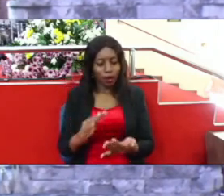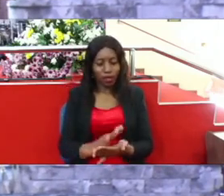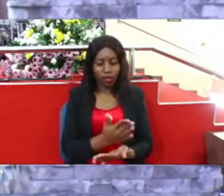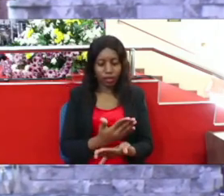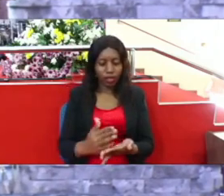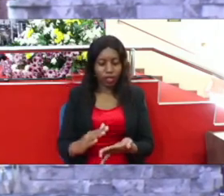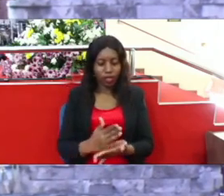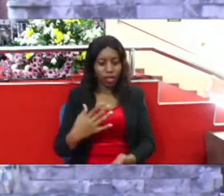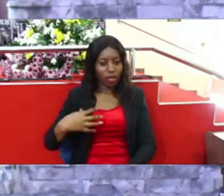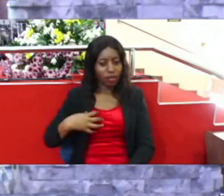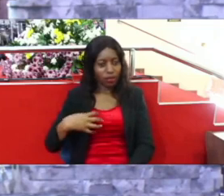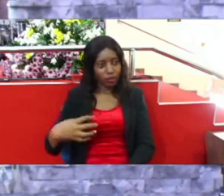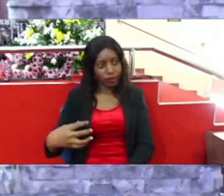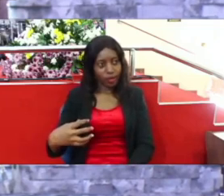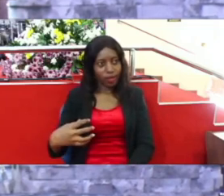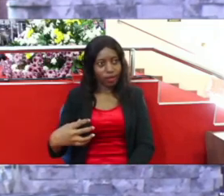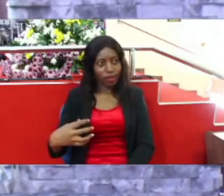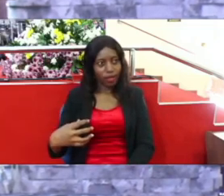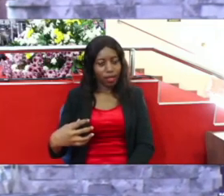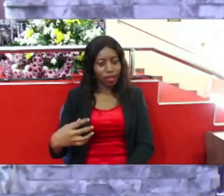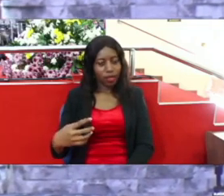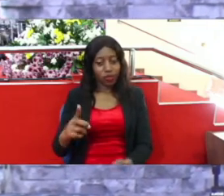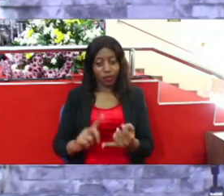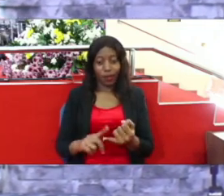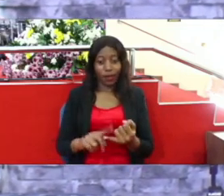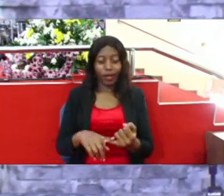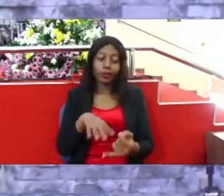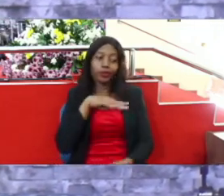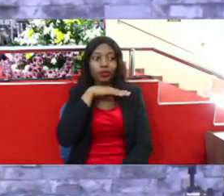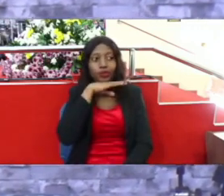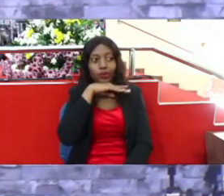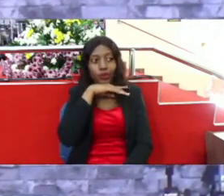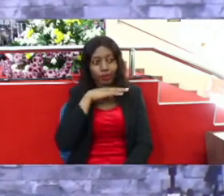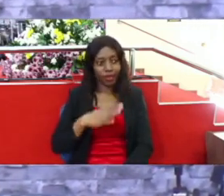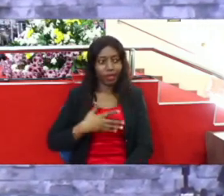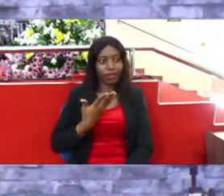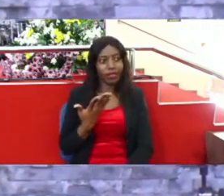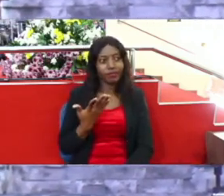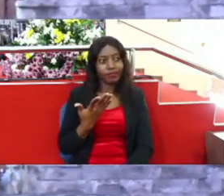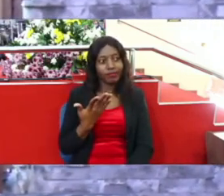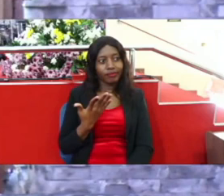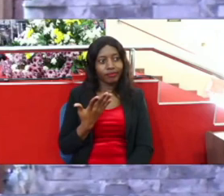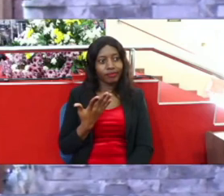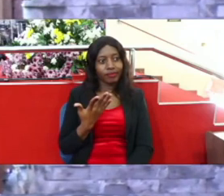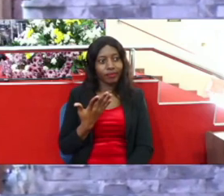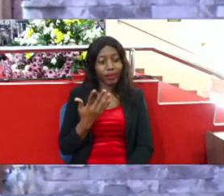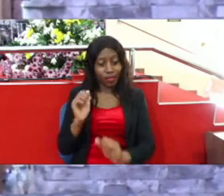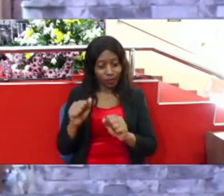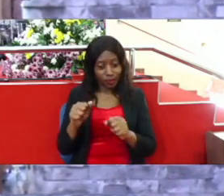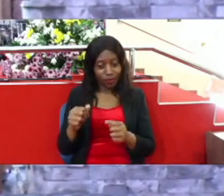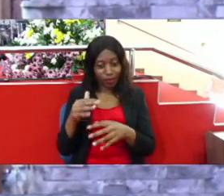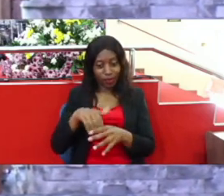my empire to my dog. Nitapatiana sehemu ya urithi wangu kwa mbwa wangu. They do that. Wanafanya